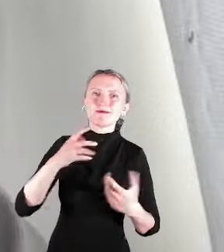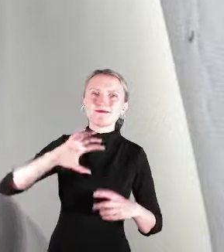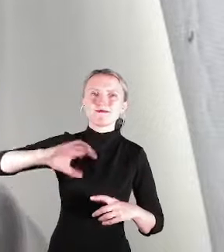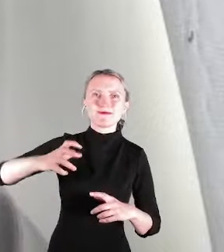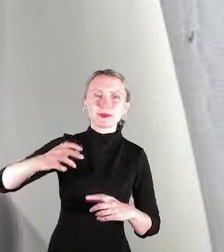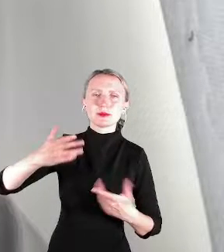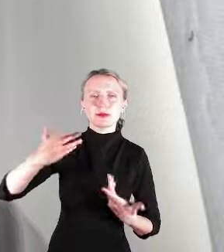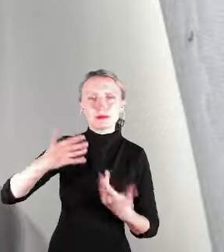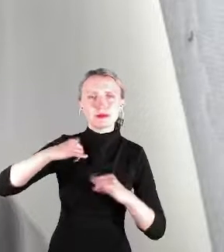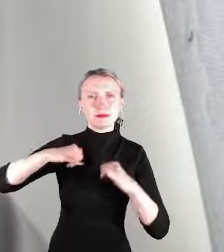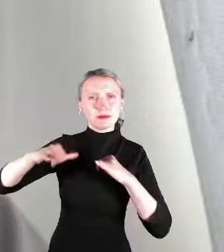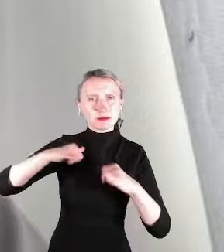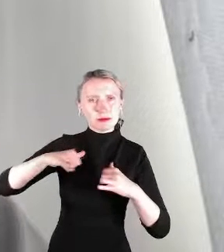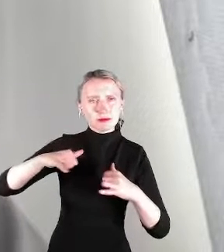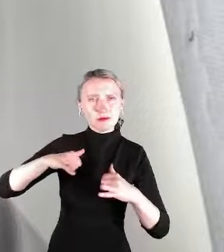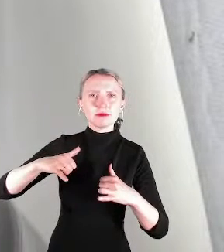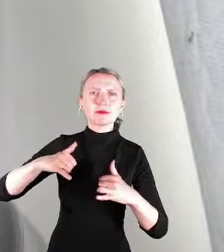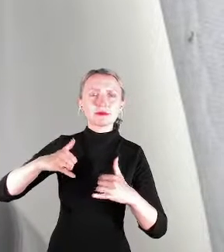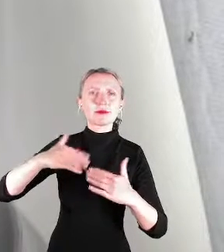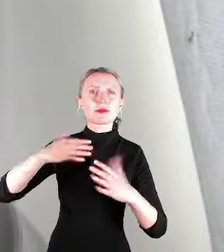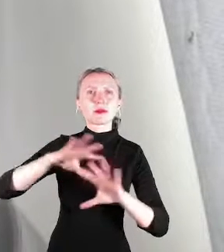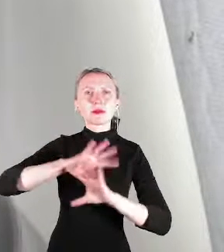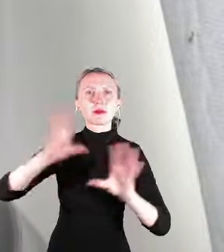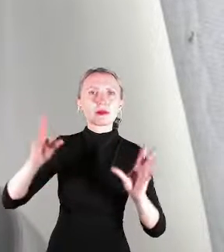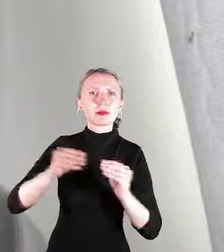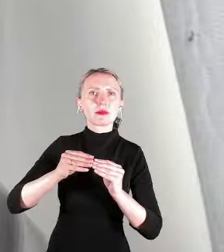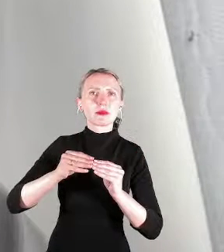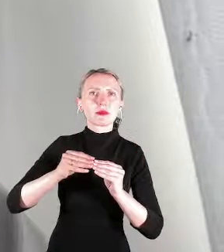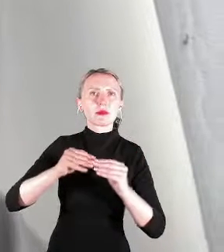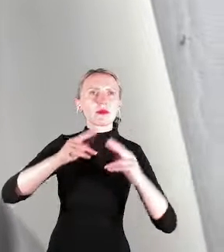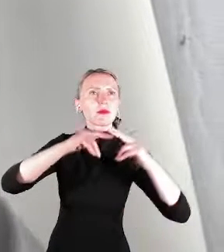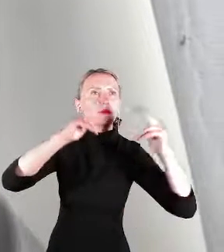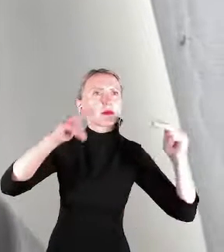old palaces and spa hotels and villas and so on